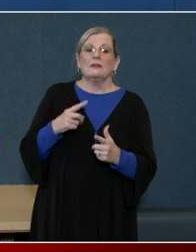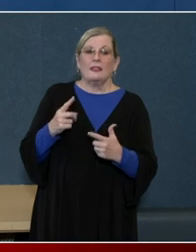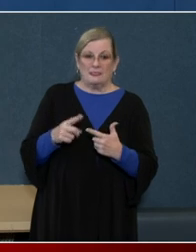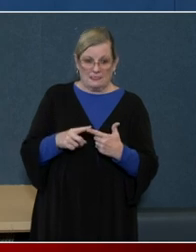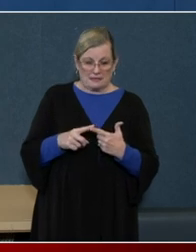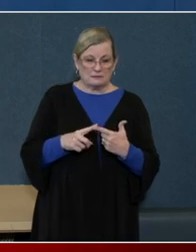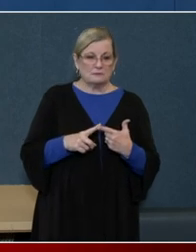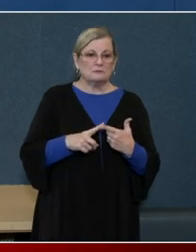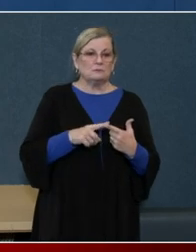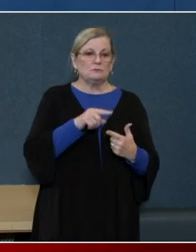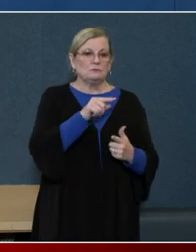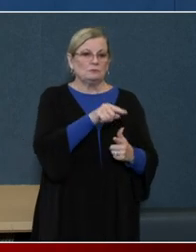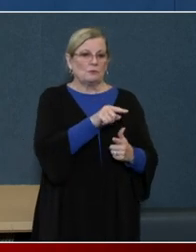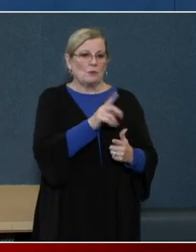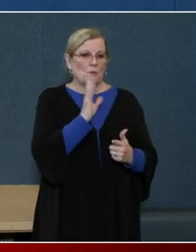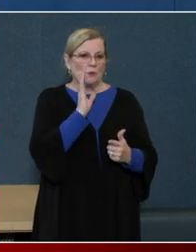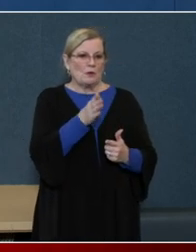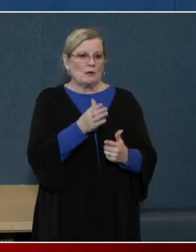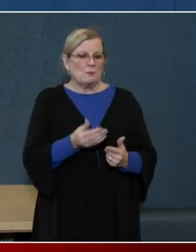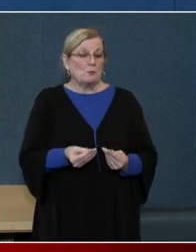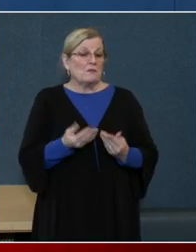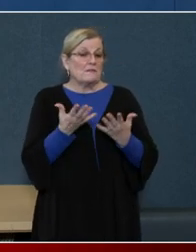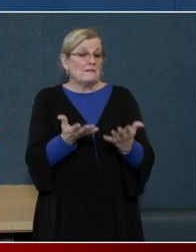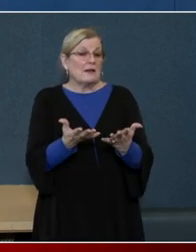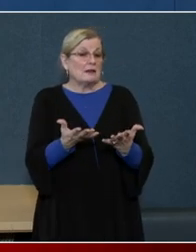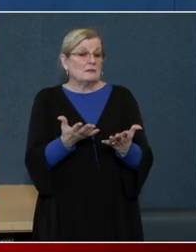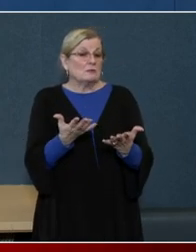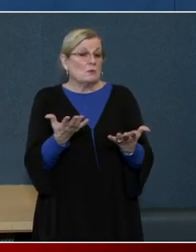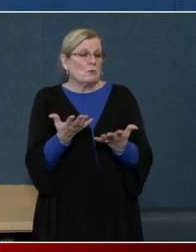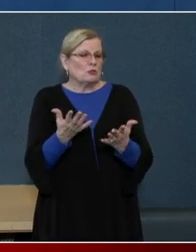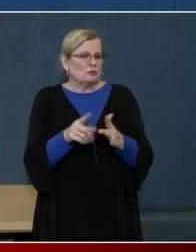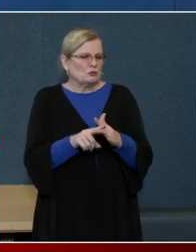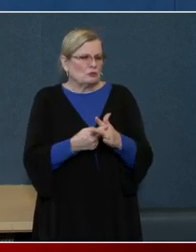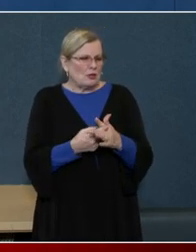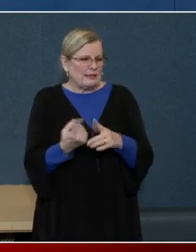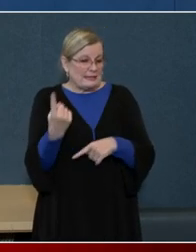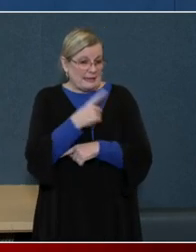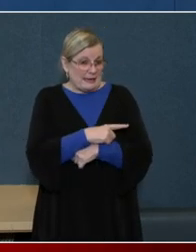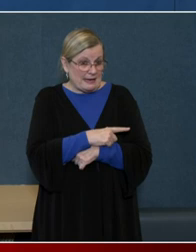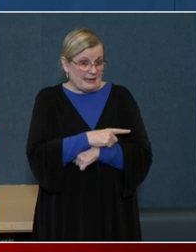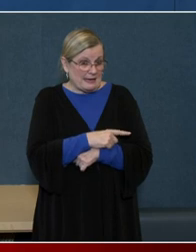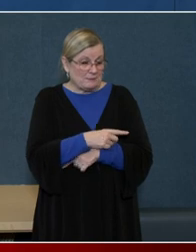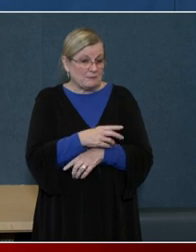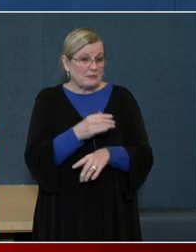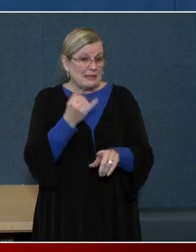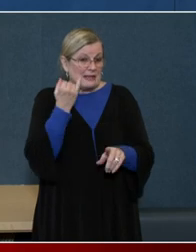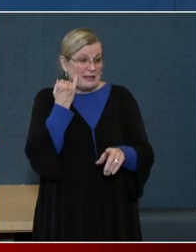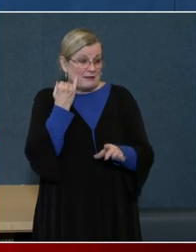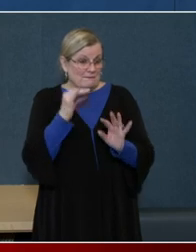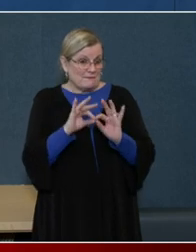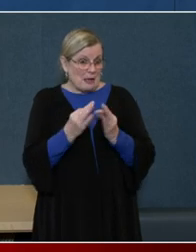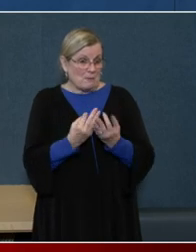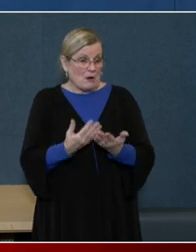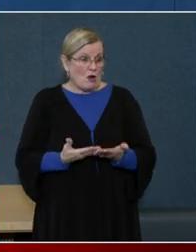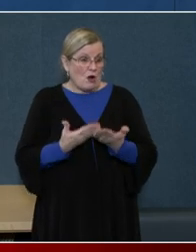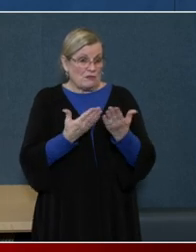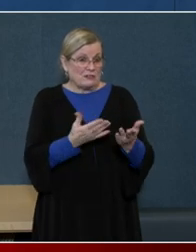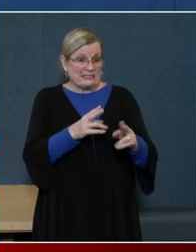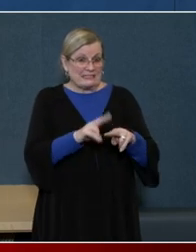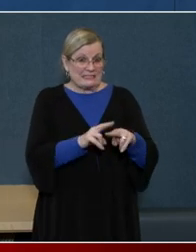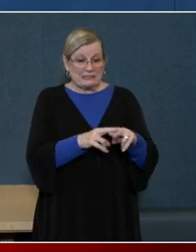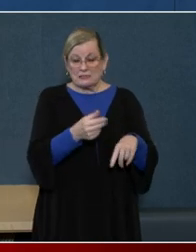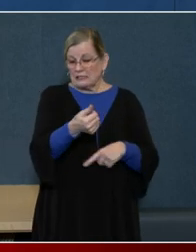be provided a designated start date. If a family is offered a seat and they decline the offering, they